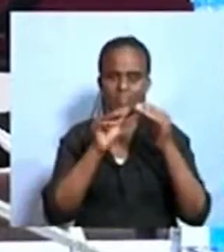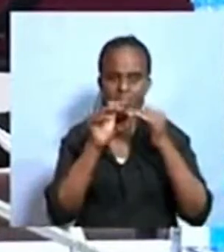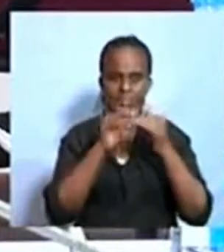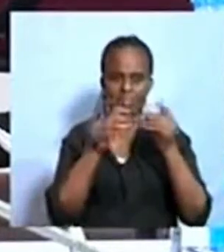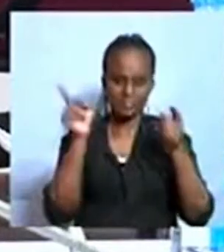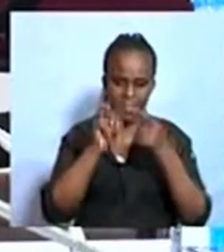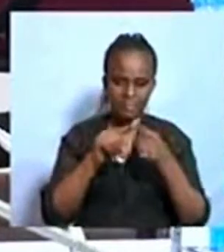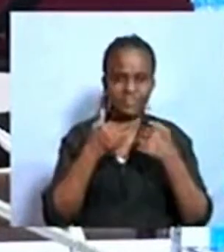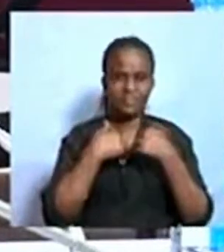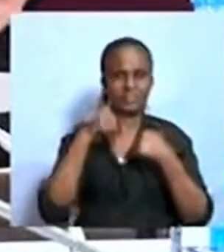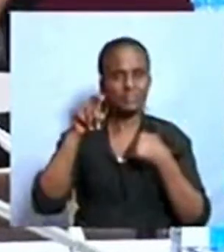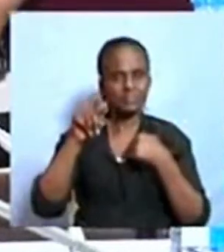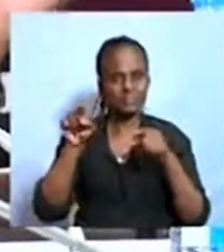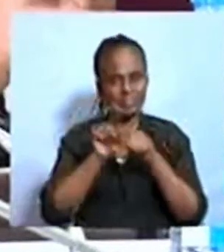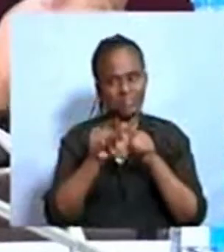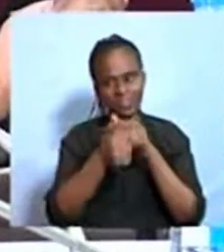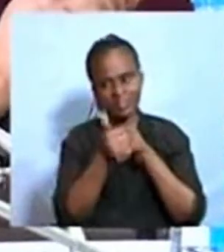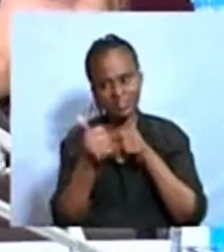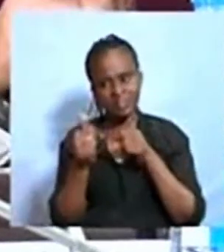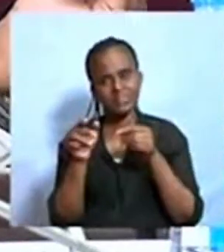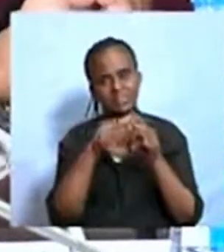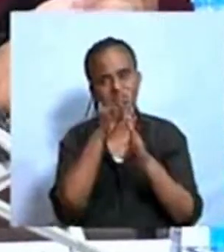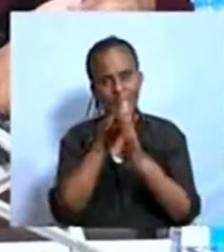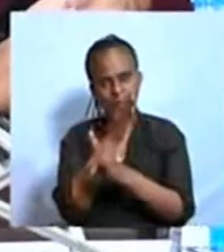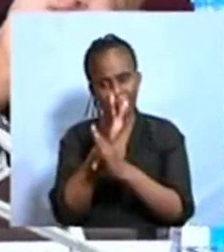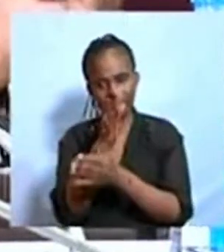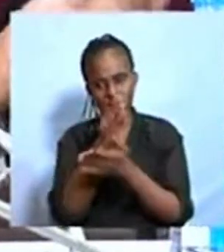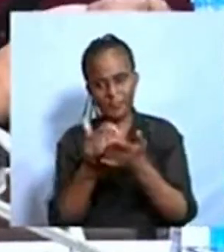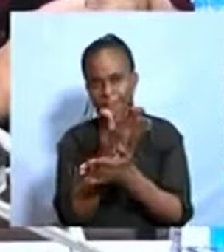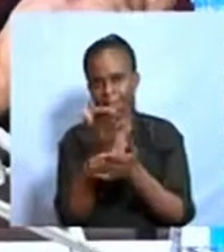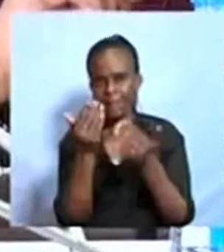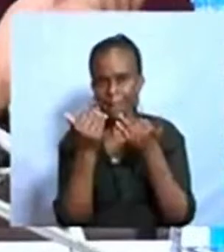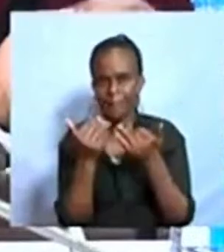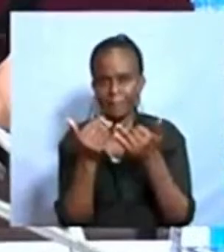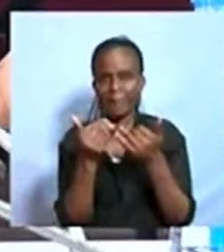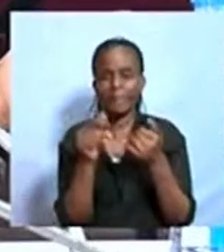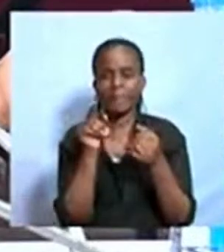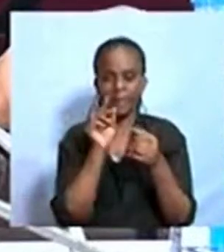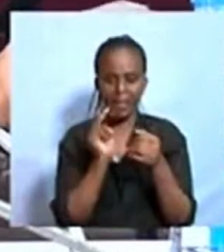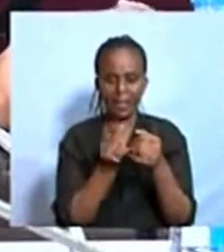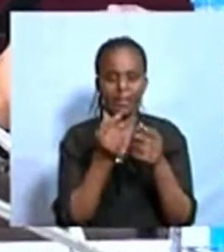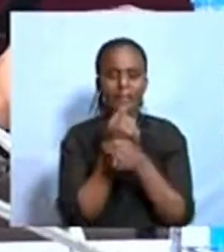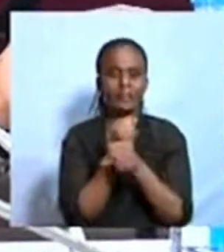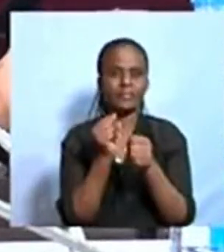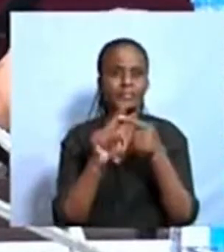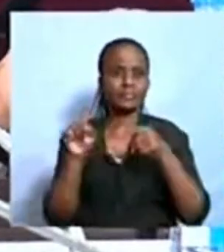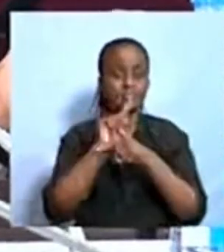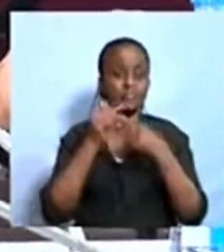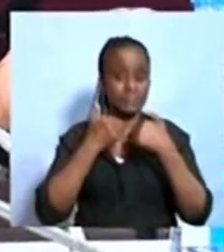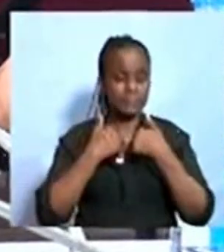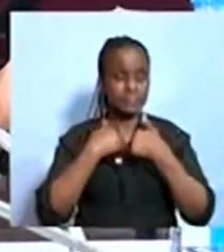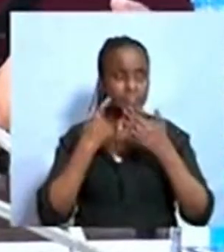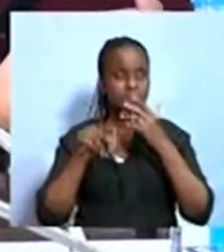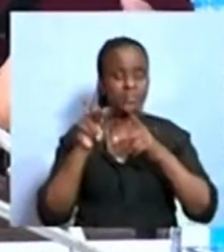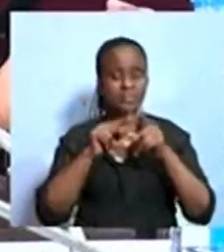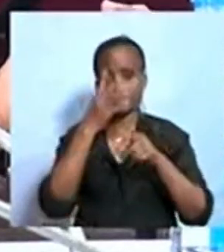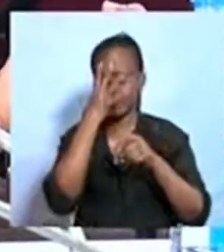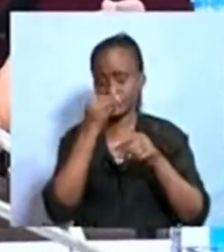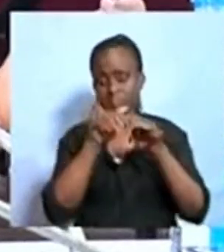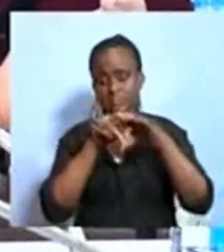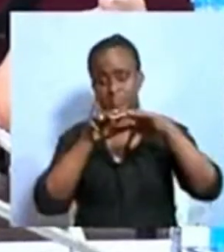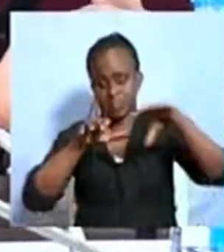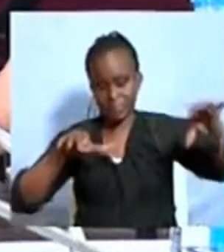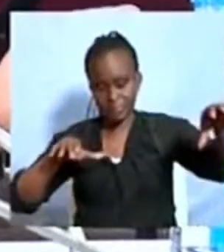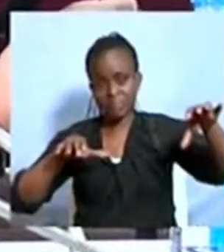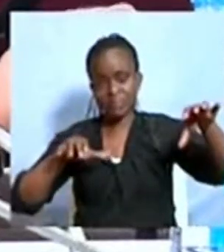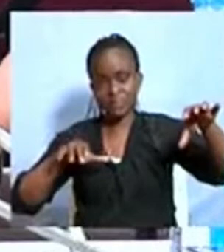until there's need that others be referred to some of these that we now overcongest. Today you have people sleeping in corridors